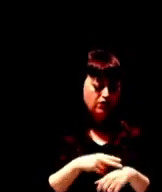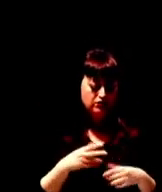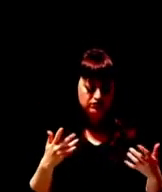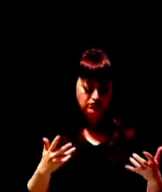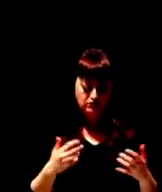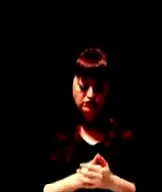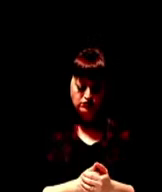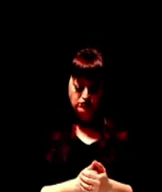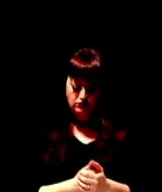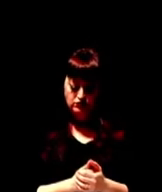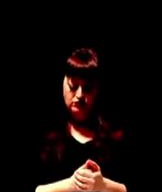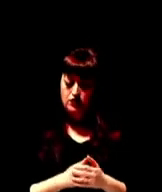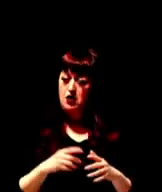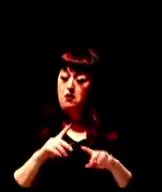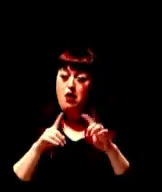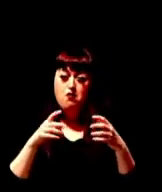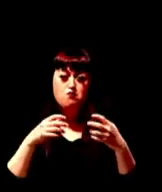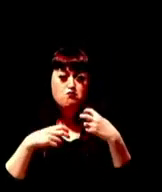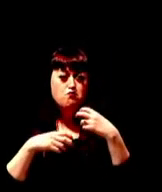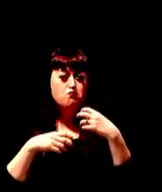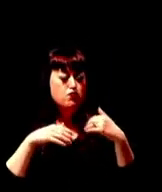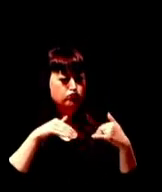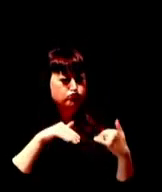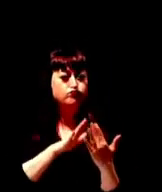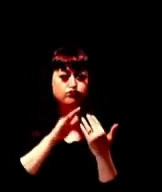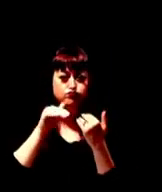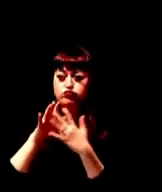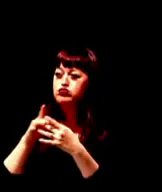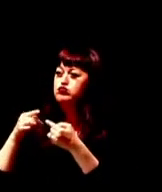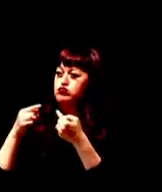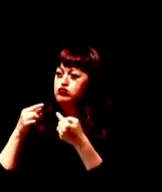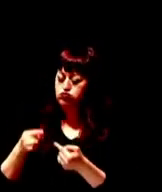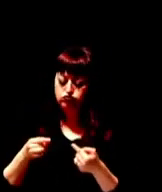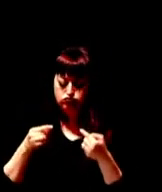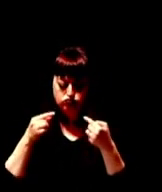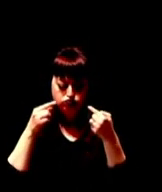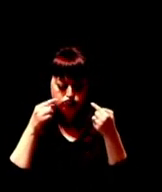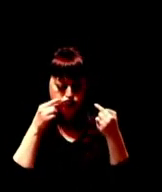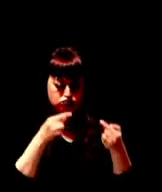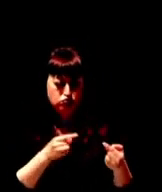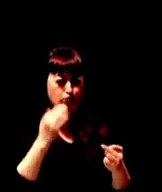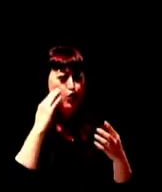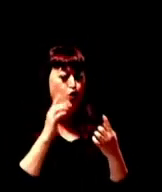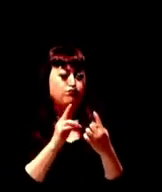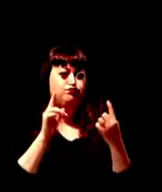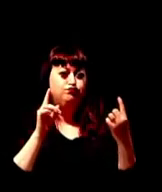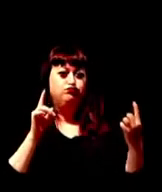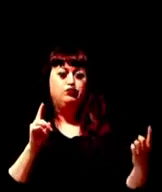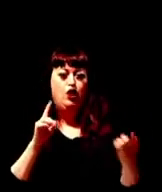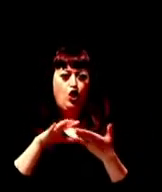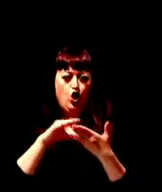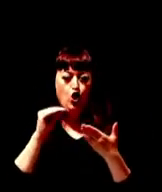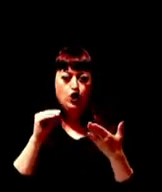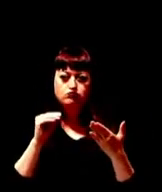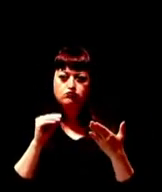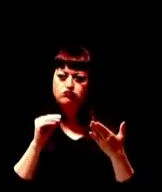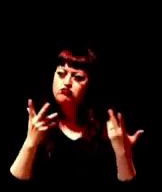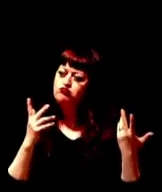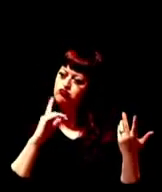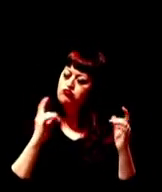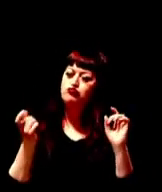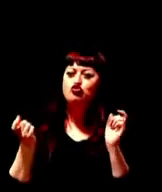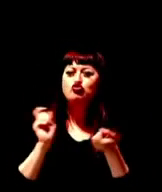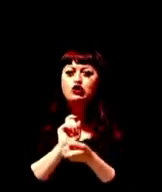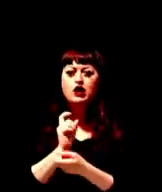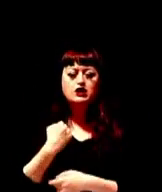during quarantine and distance learning are experiences that have shaped us, not destroyed us. Some may say